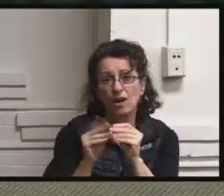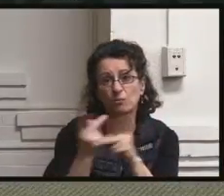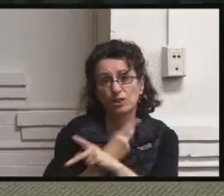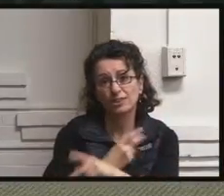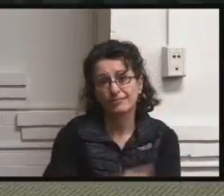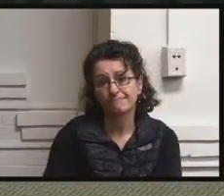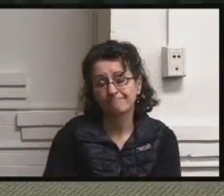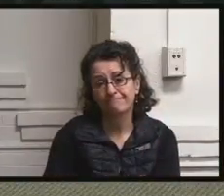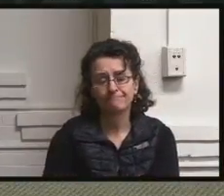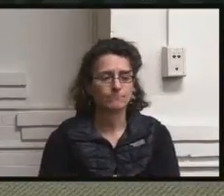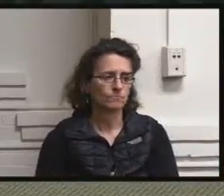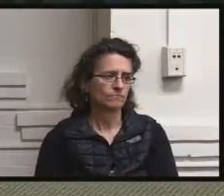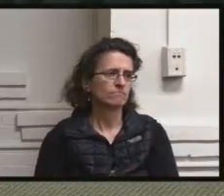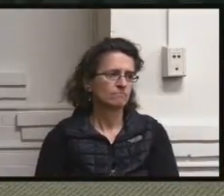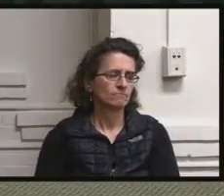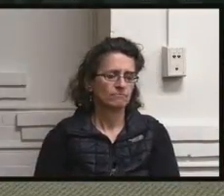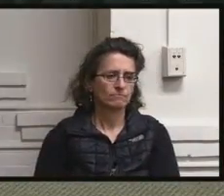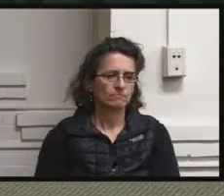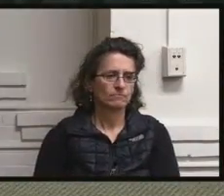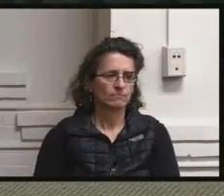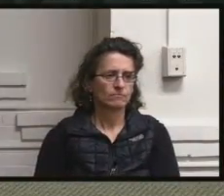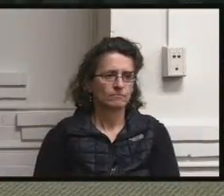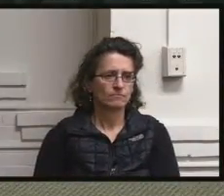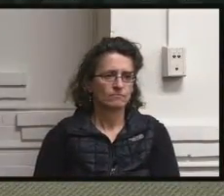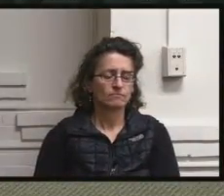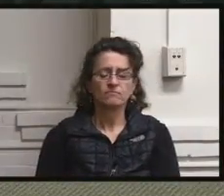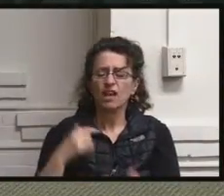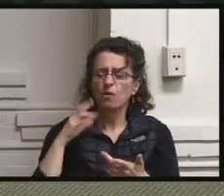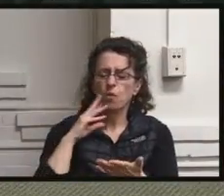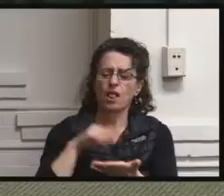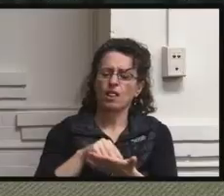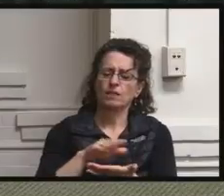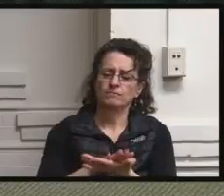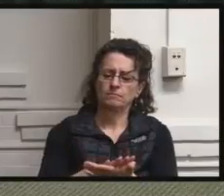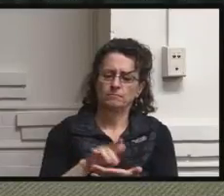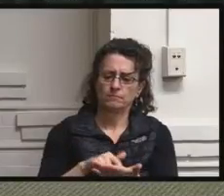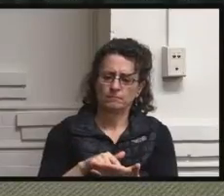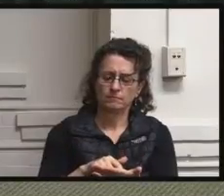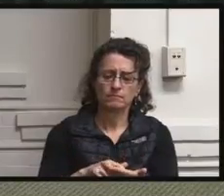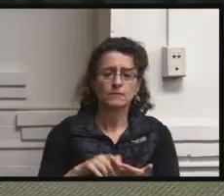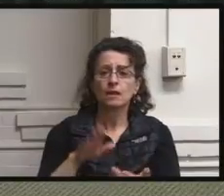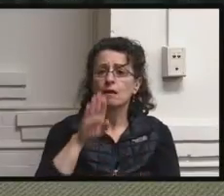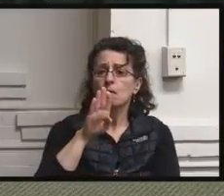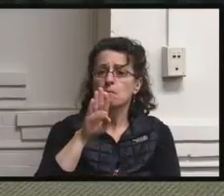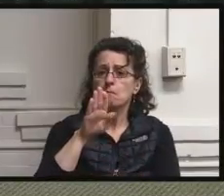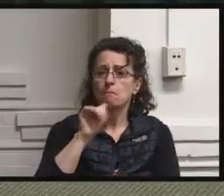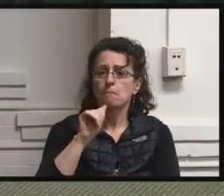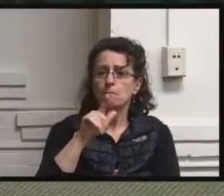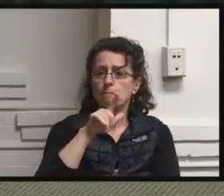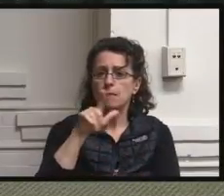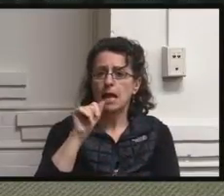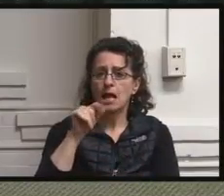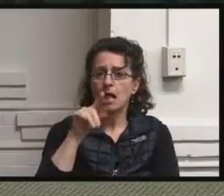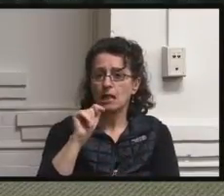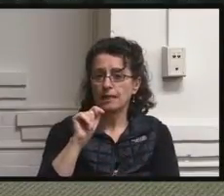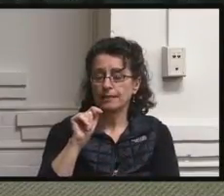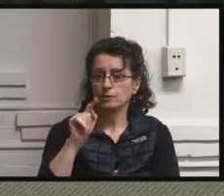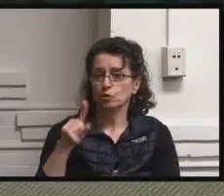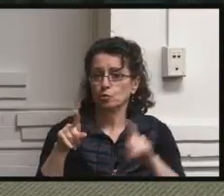Procedurally, I'm just going to note that we can cast whatever sort of ballot question we want to, whether it's